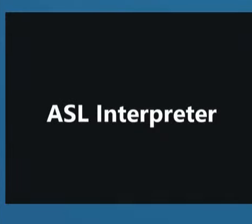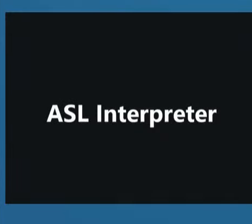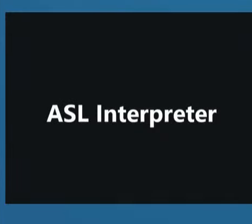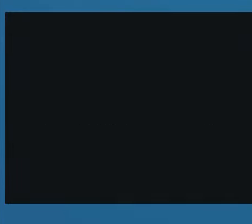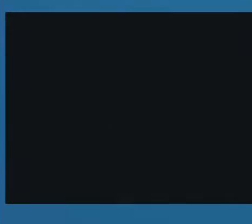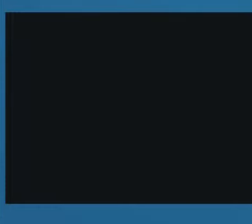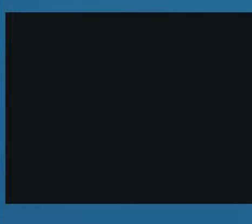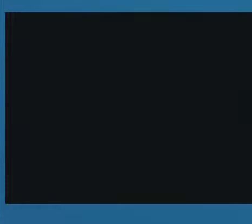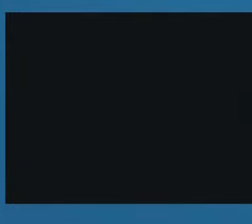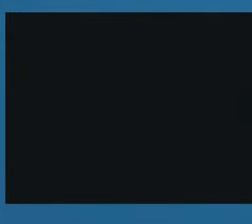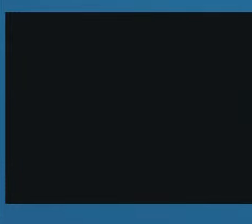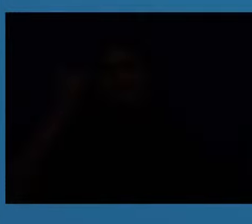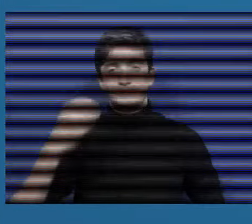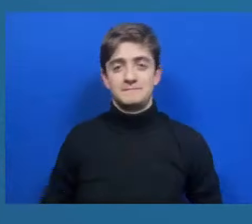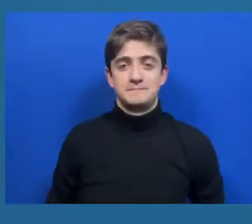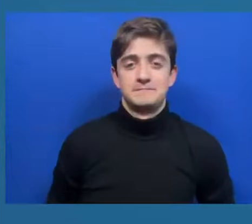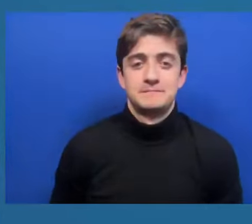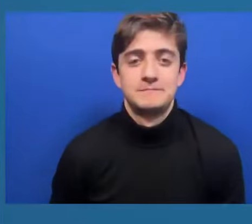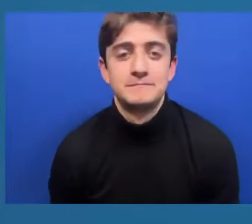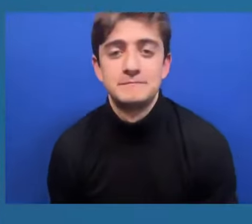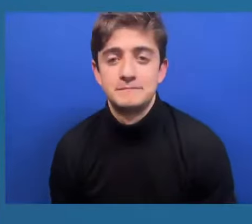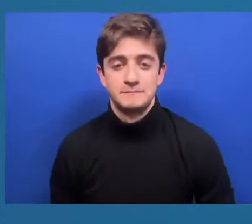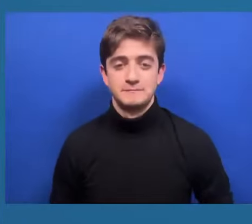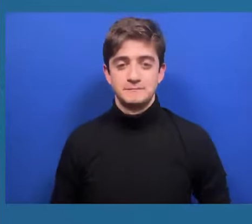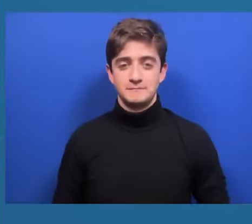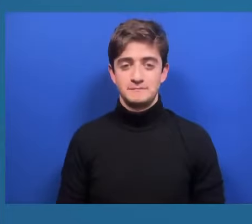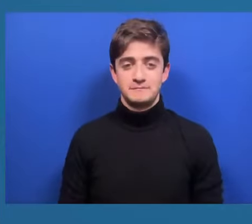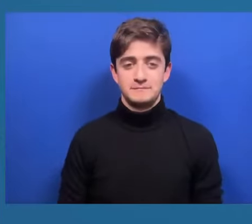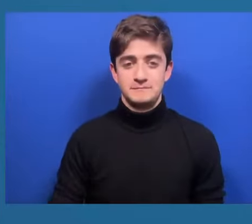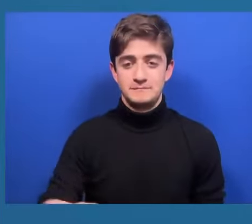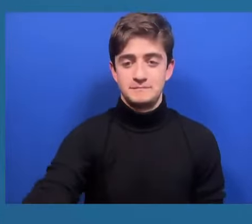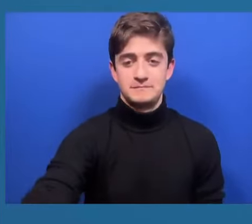This girl is on fire.